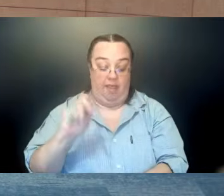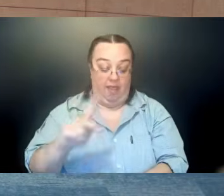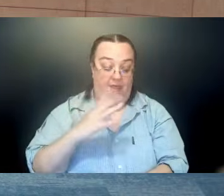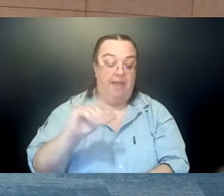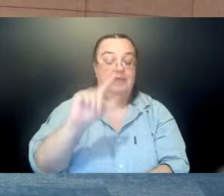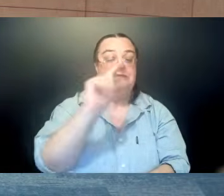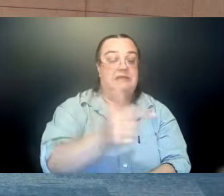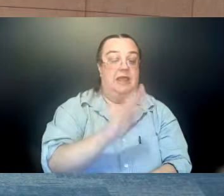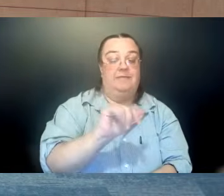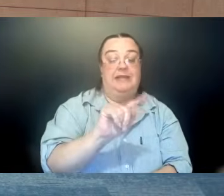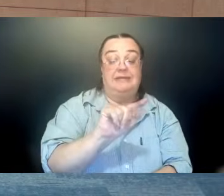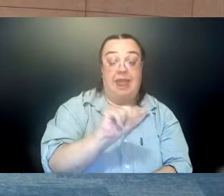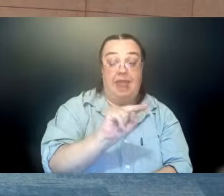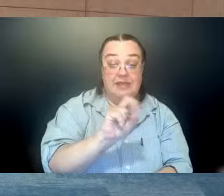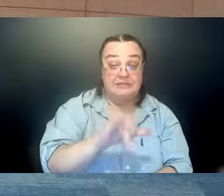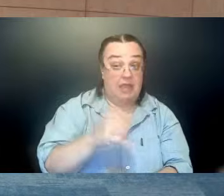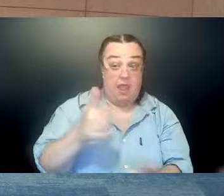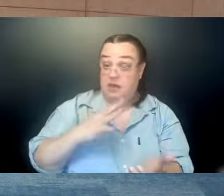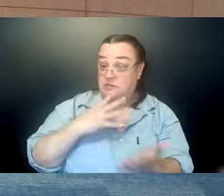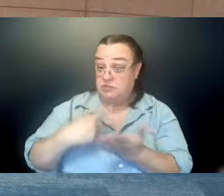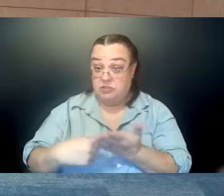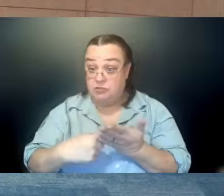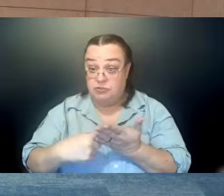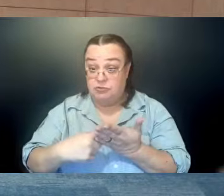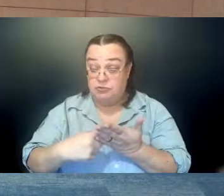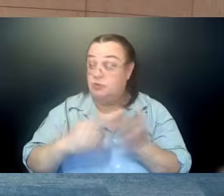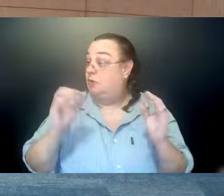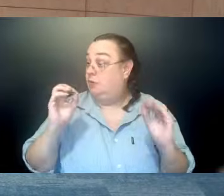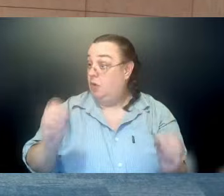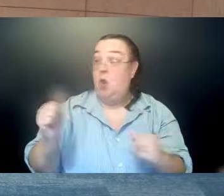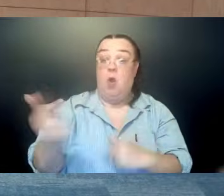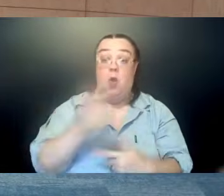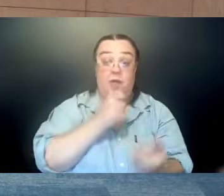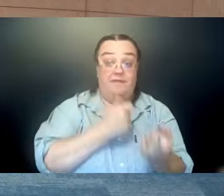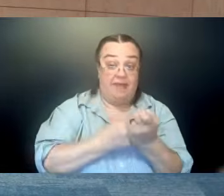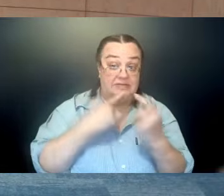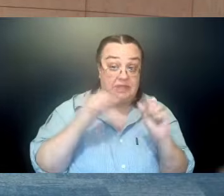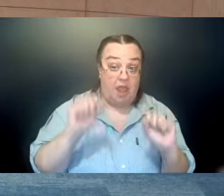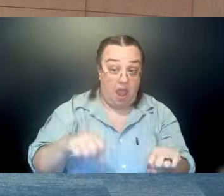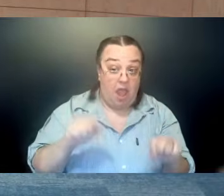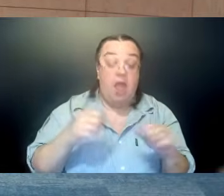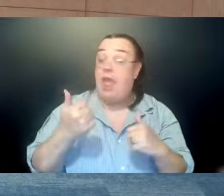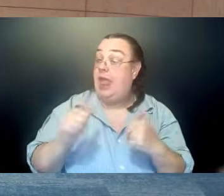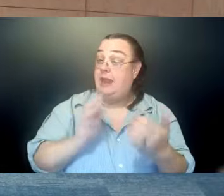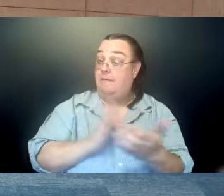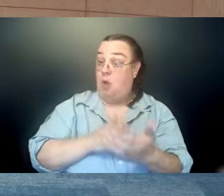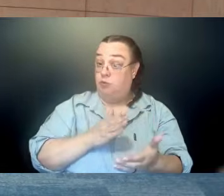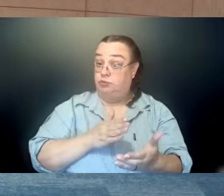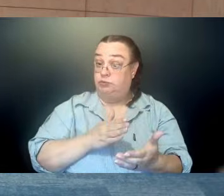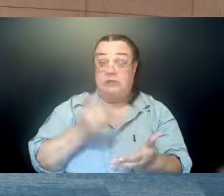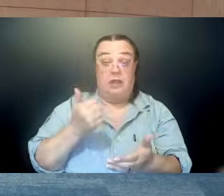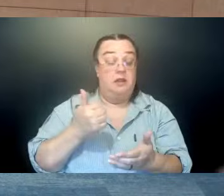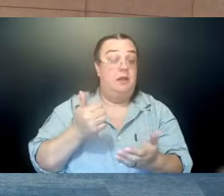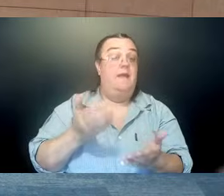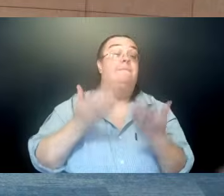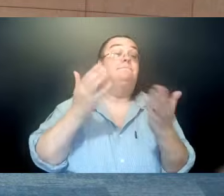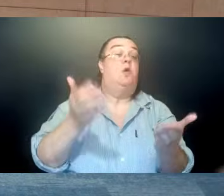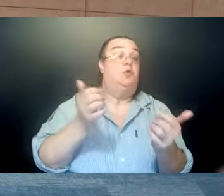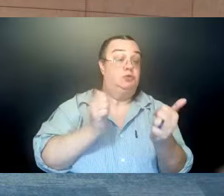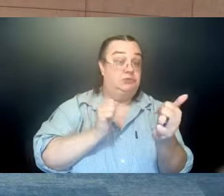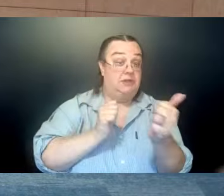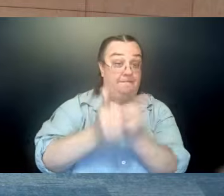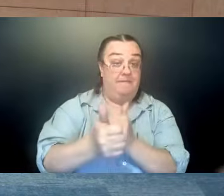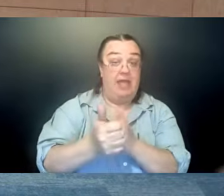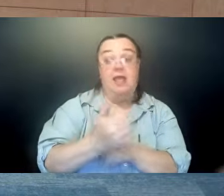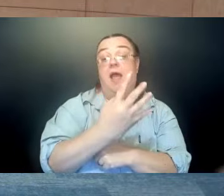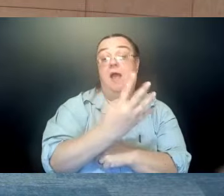Councilmember Tanzi. Is there any discussion? Hearing none, all those in favor say aye. Aye. Any opposed? The motion passes